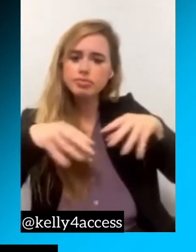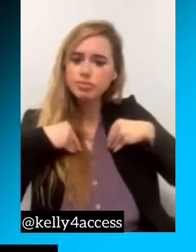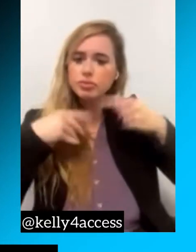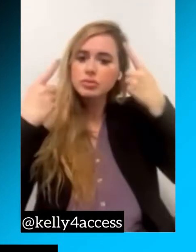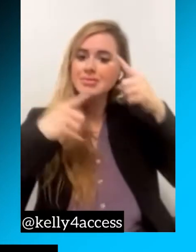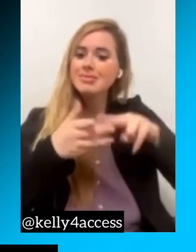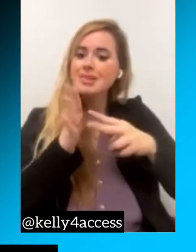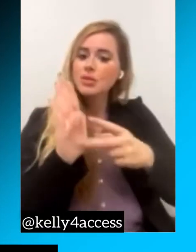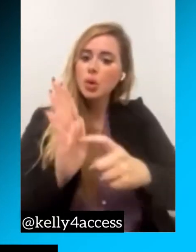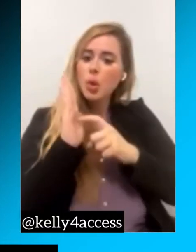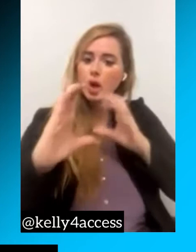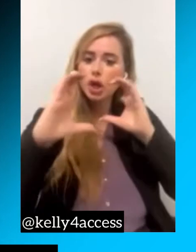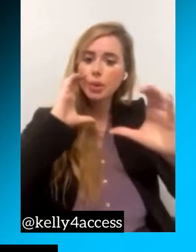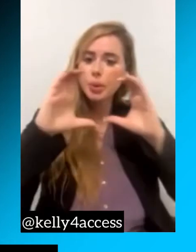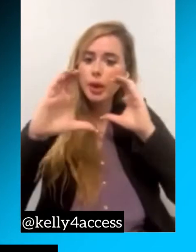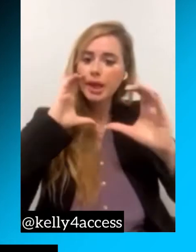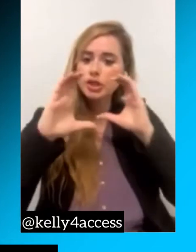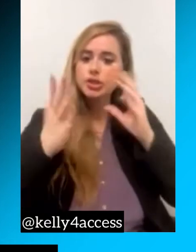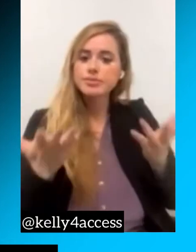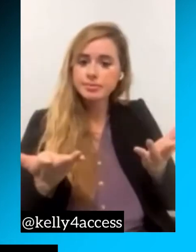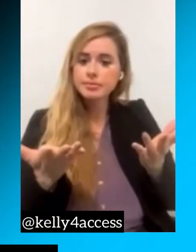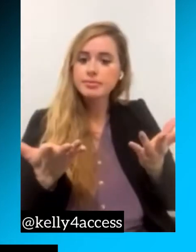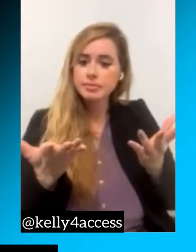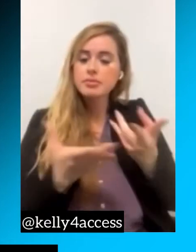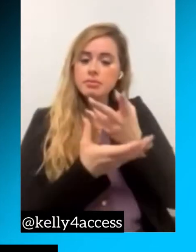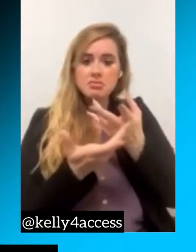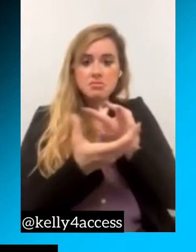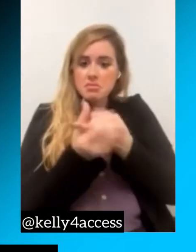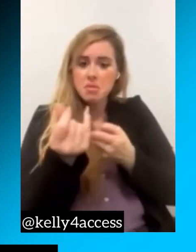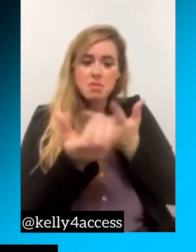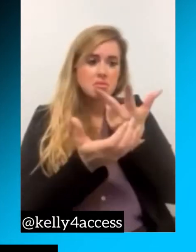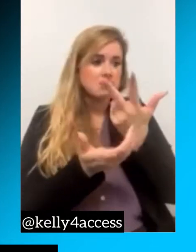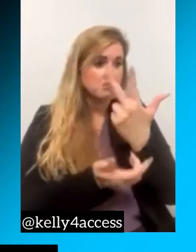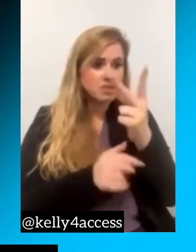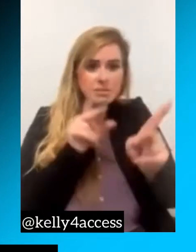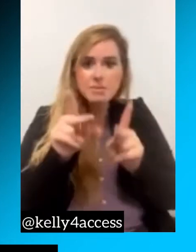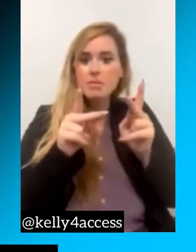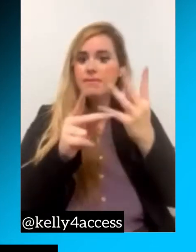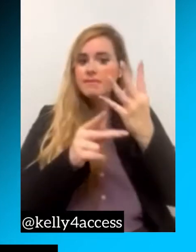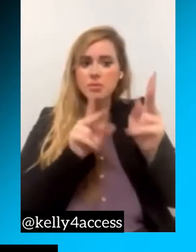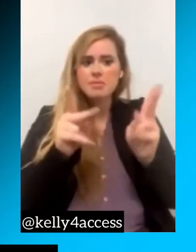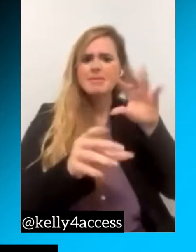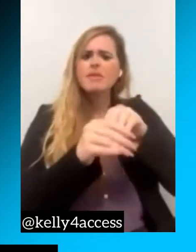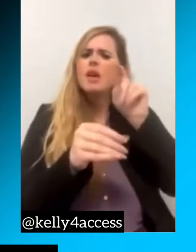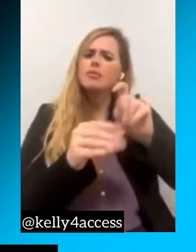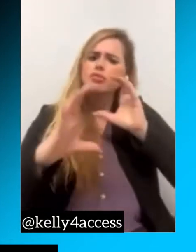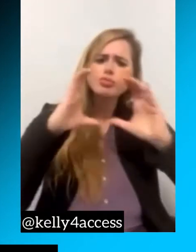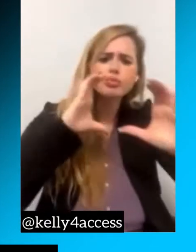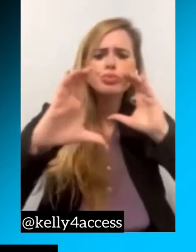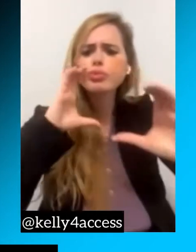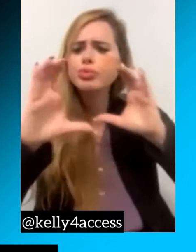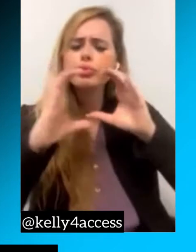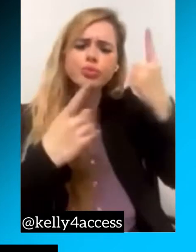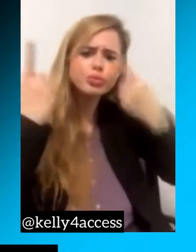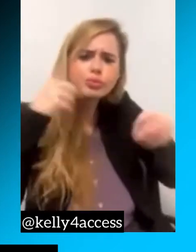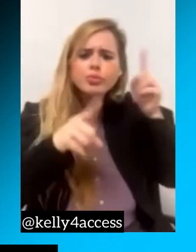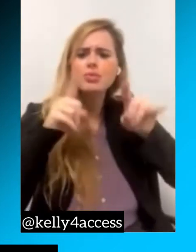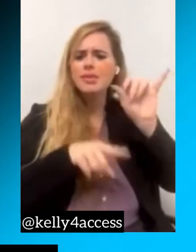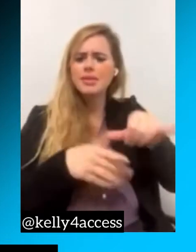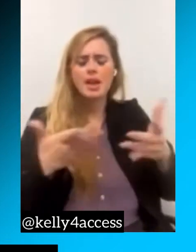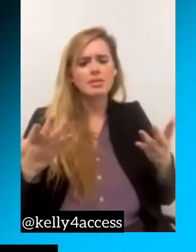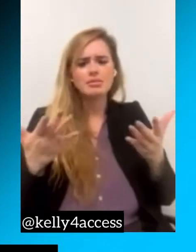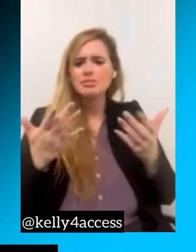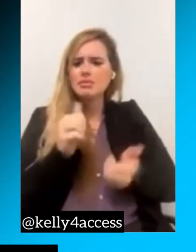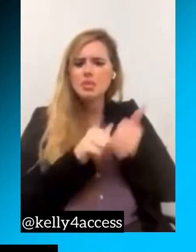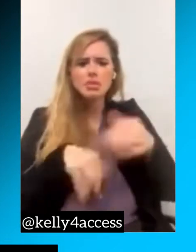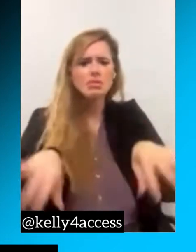right? Consent it just includes communication. So I think that